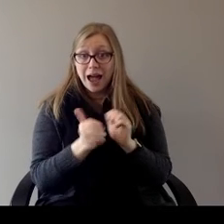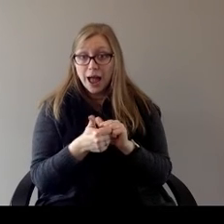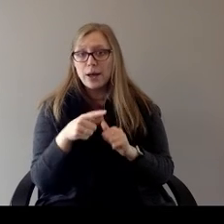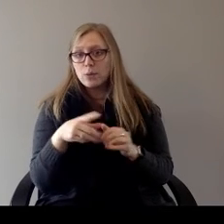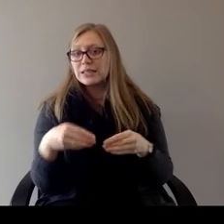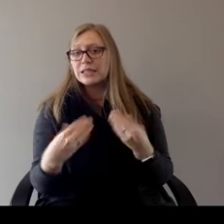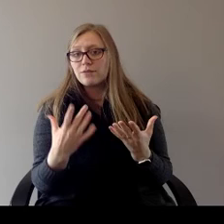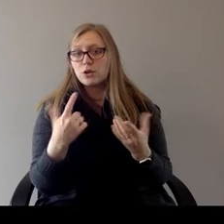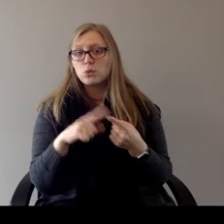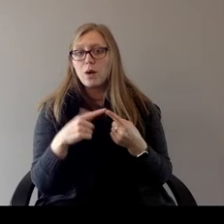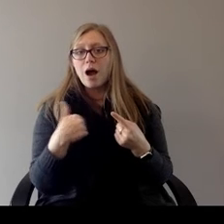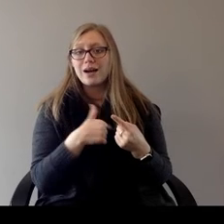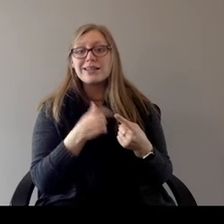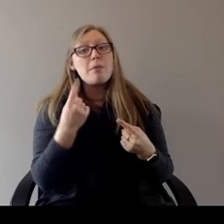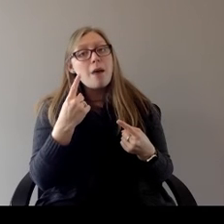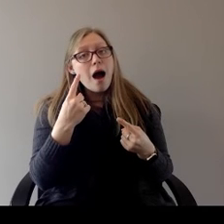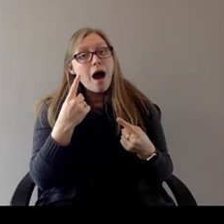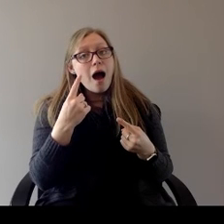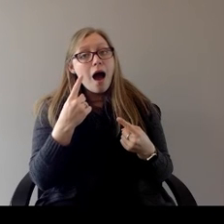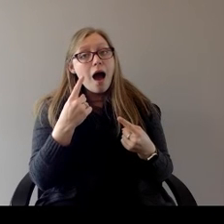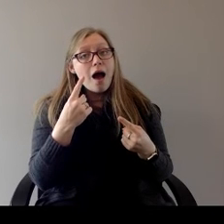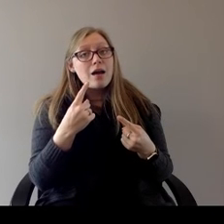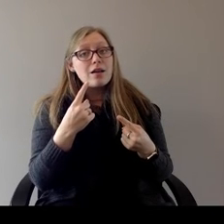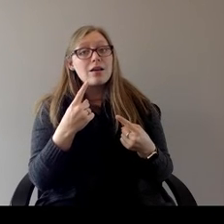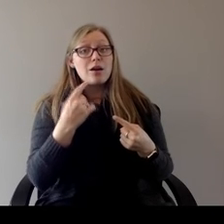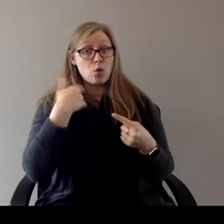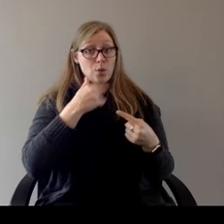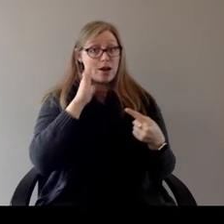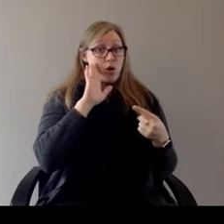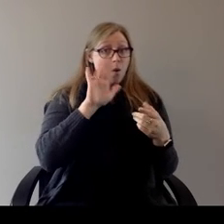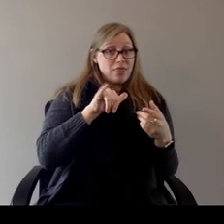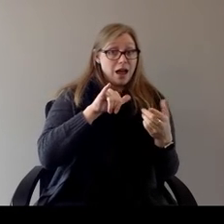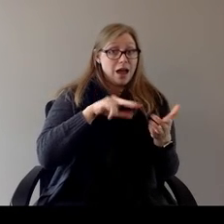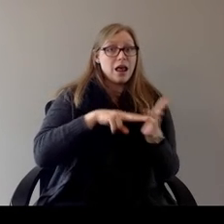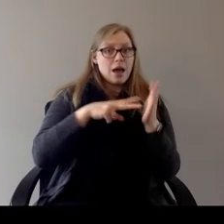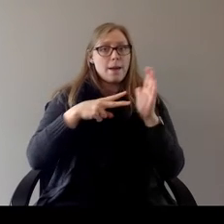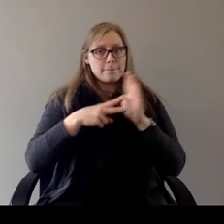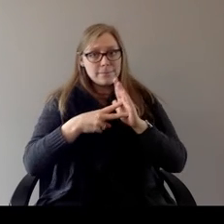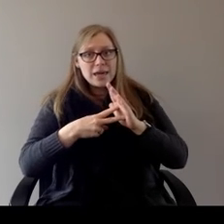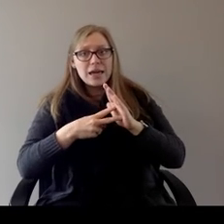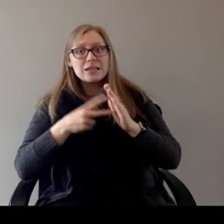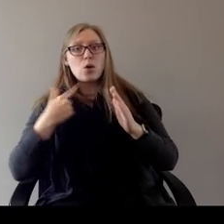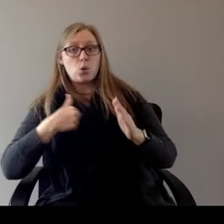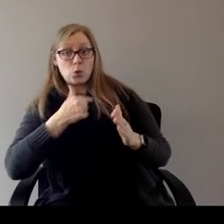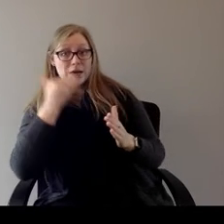that implies something. So that means that the angle